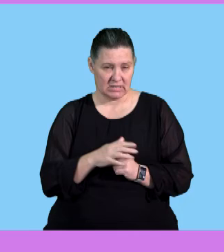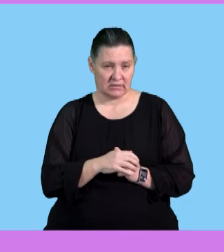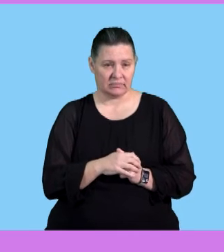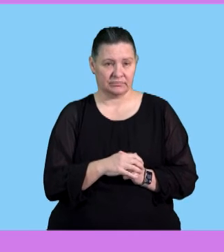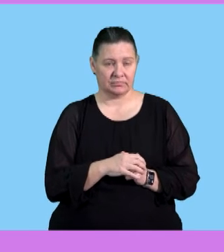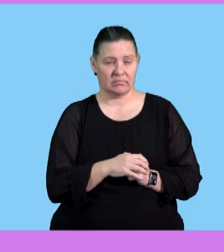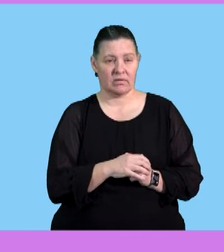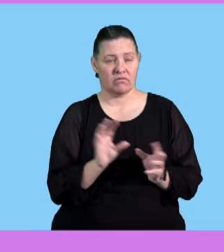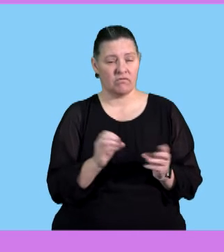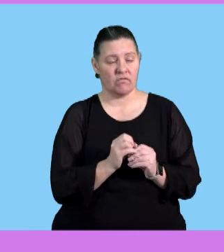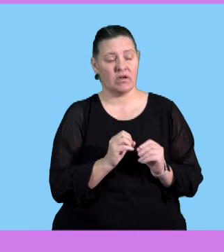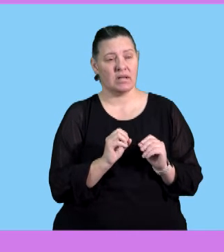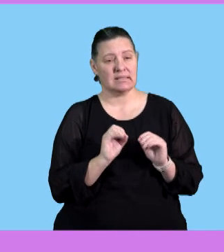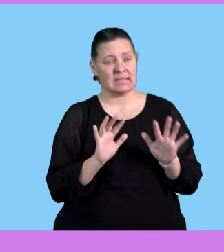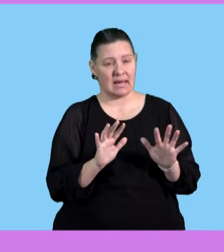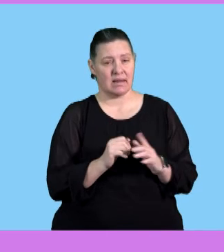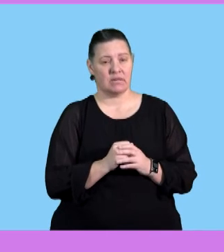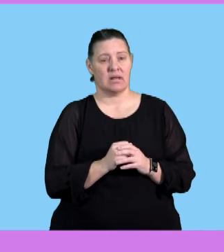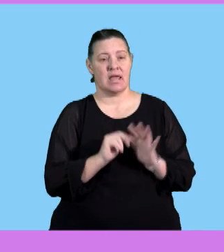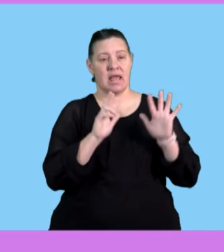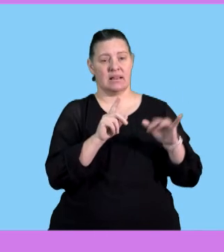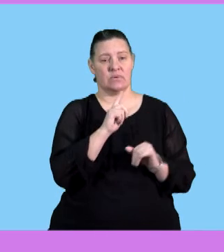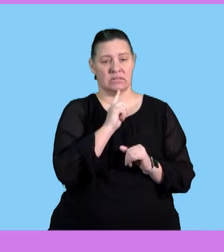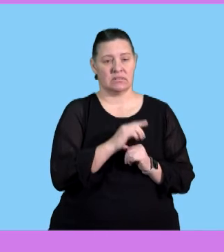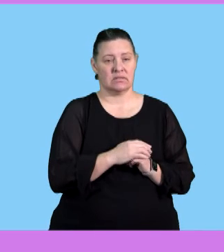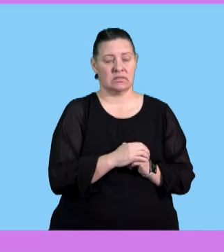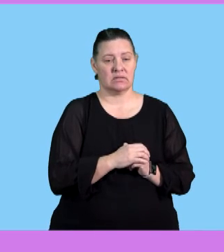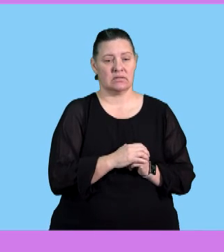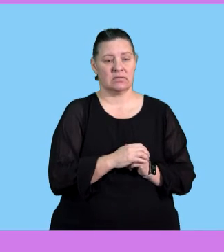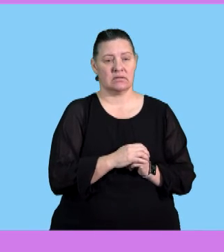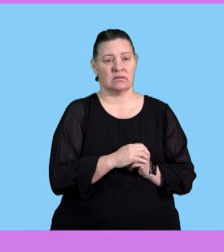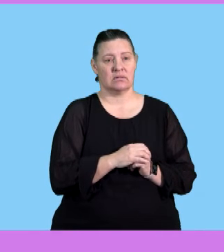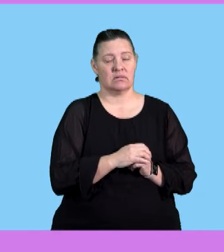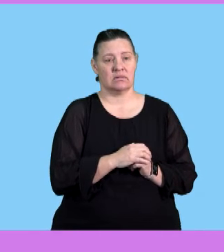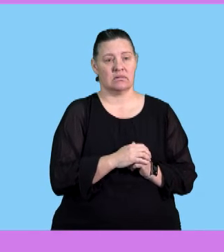833 Rand. So for the 10 dresses,